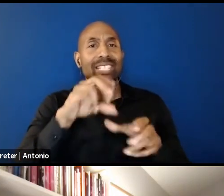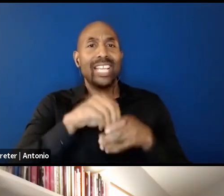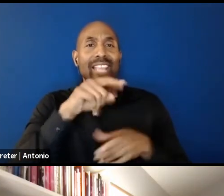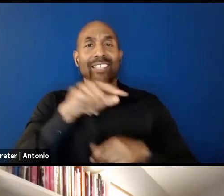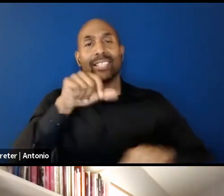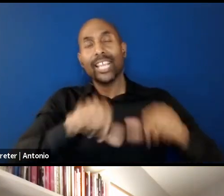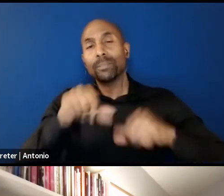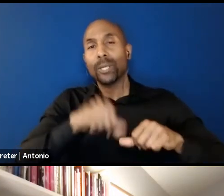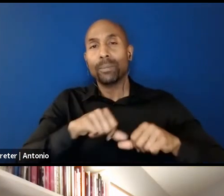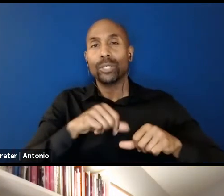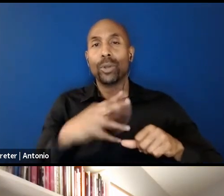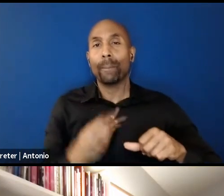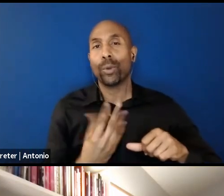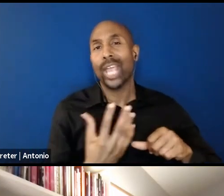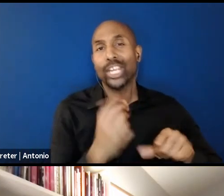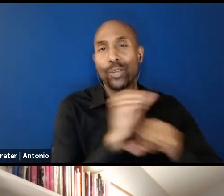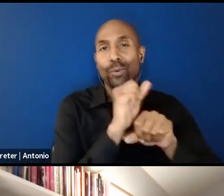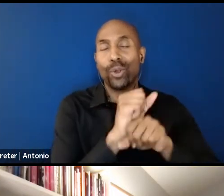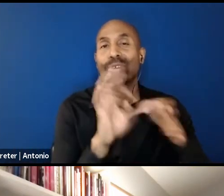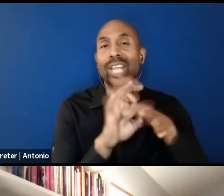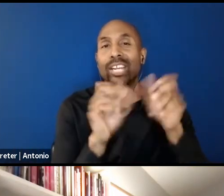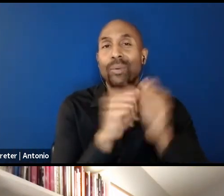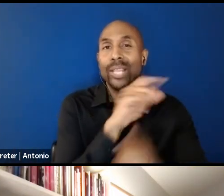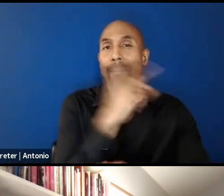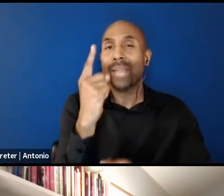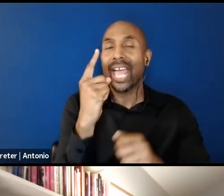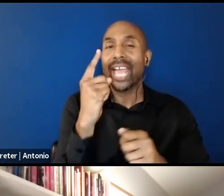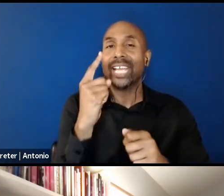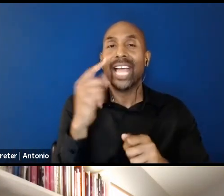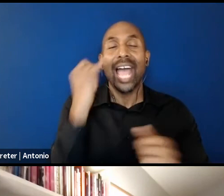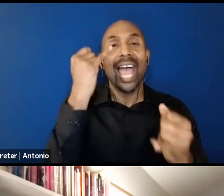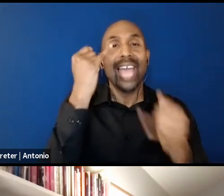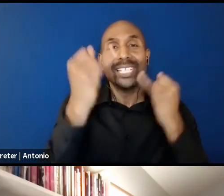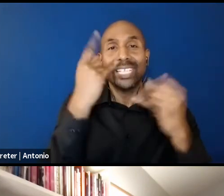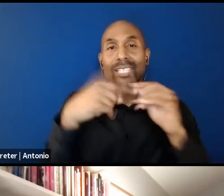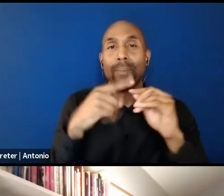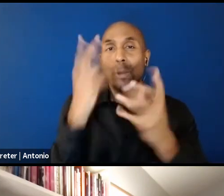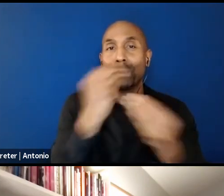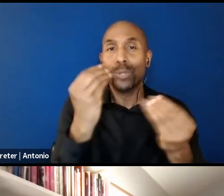aesthetic, and how that's impacted your writing and pedagogical lives.